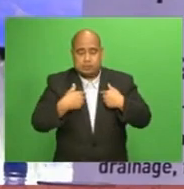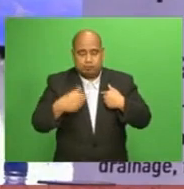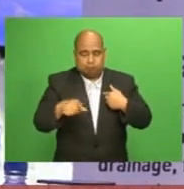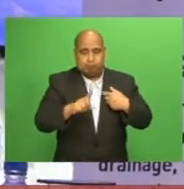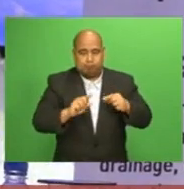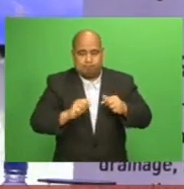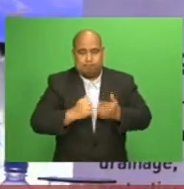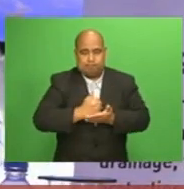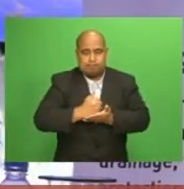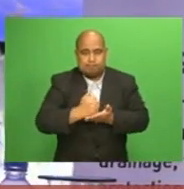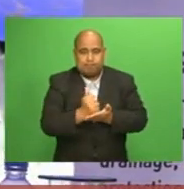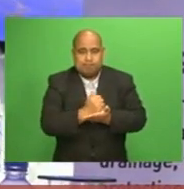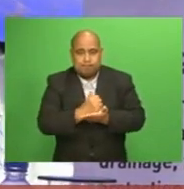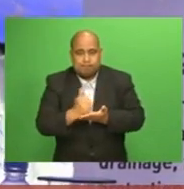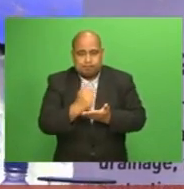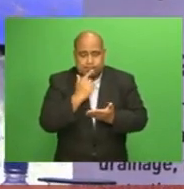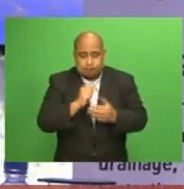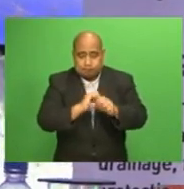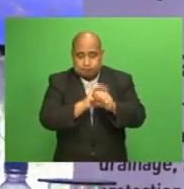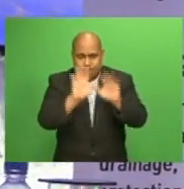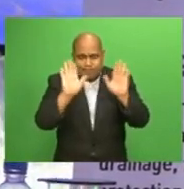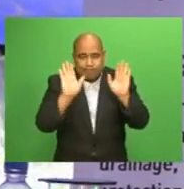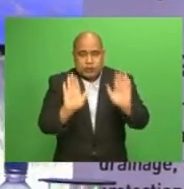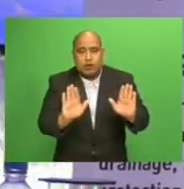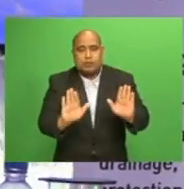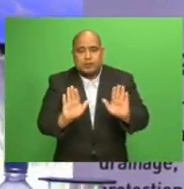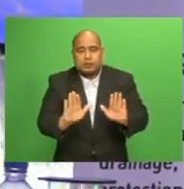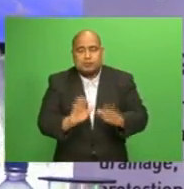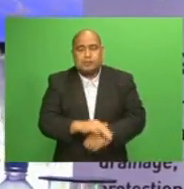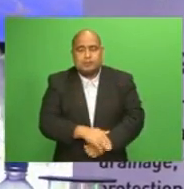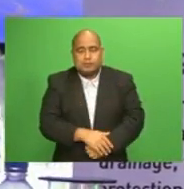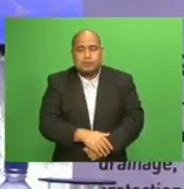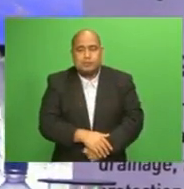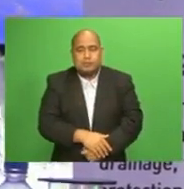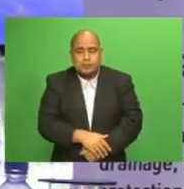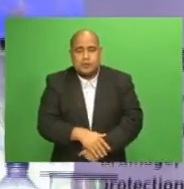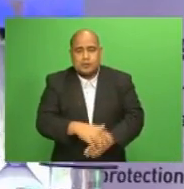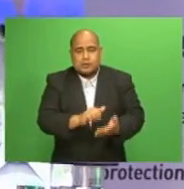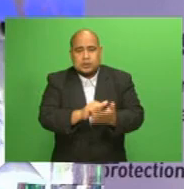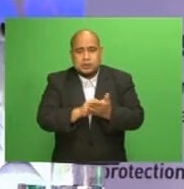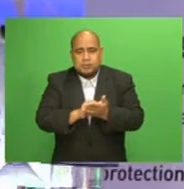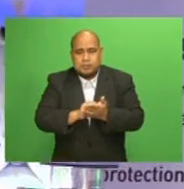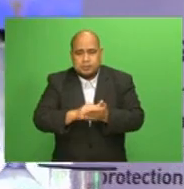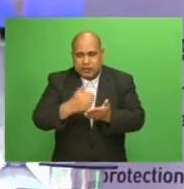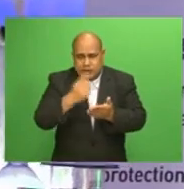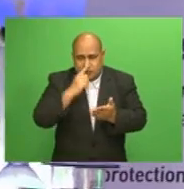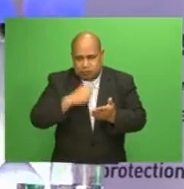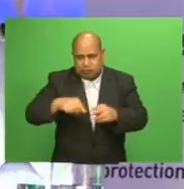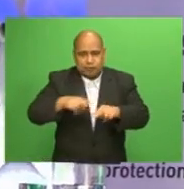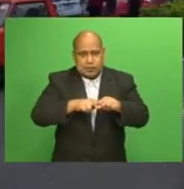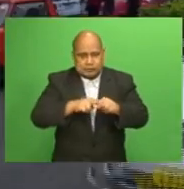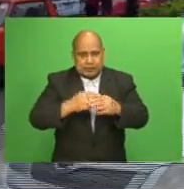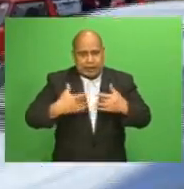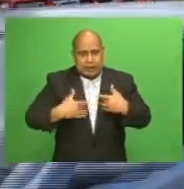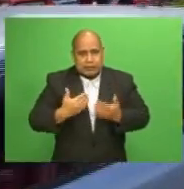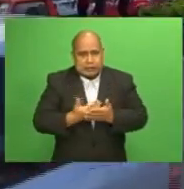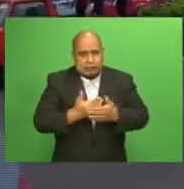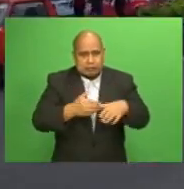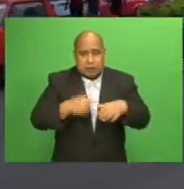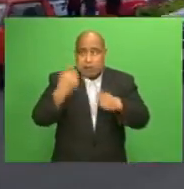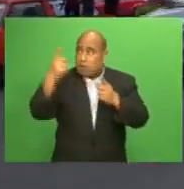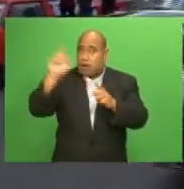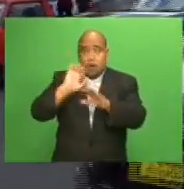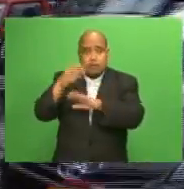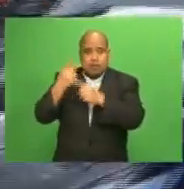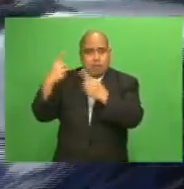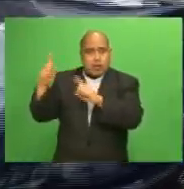in its tracks, sparing Fiji from the tragic loss of life seen in other nations. I ask you all, please